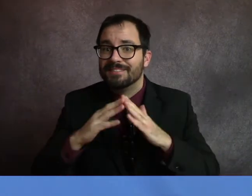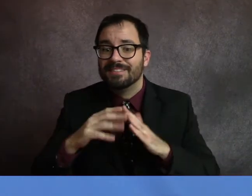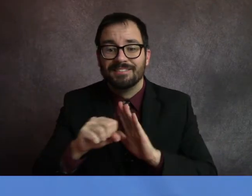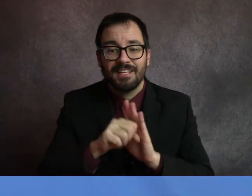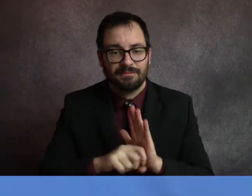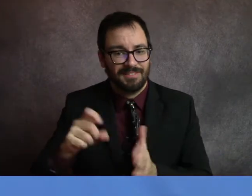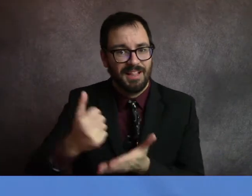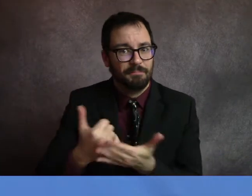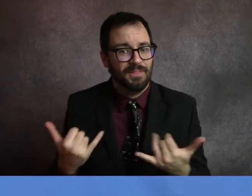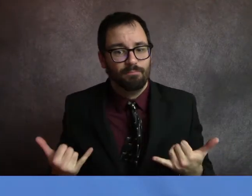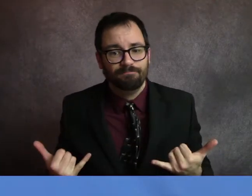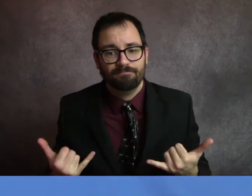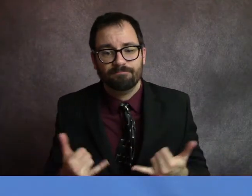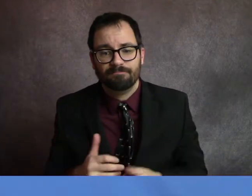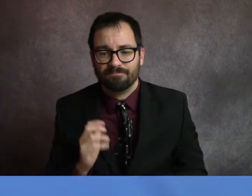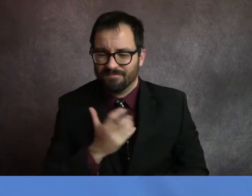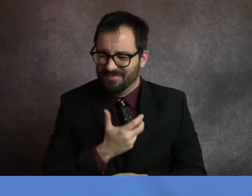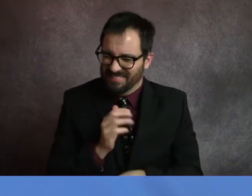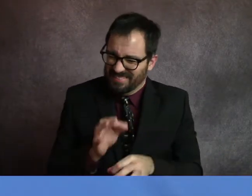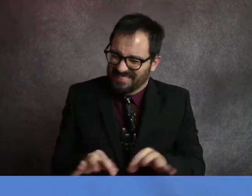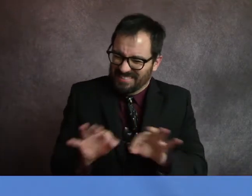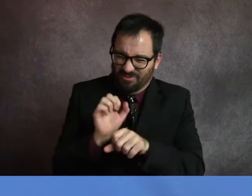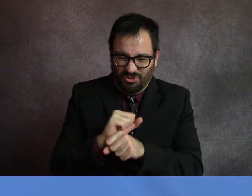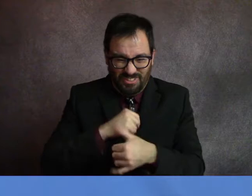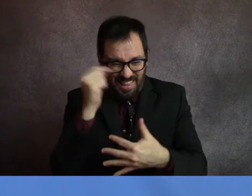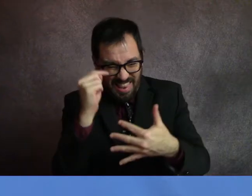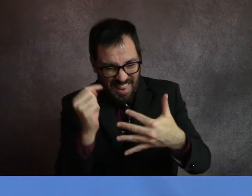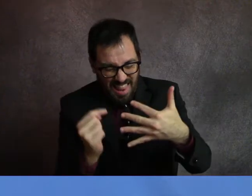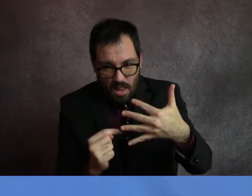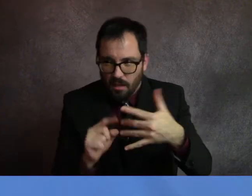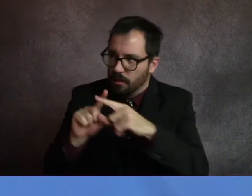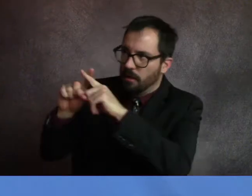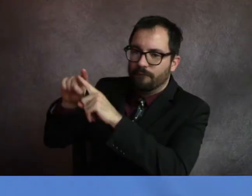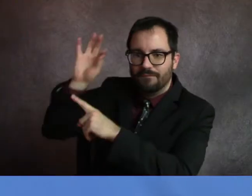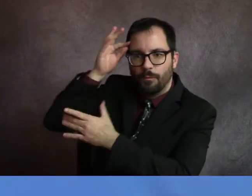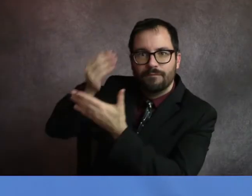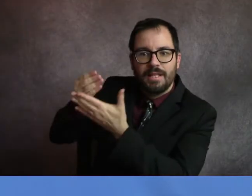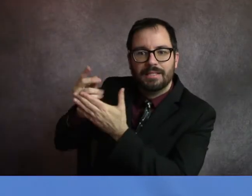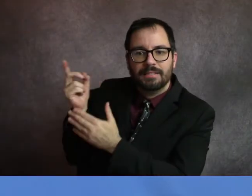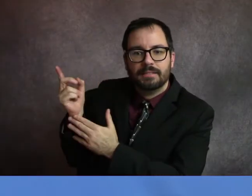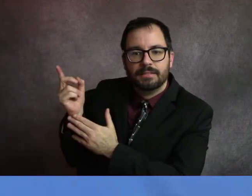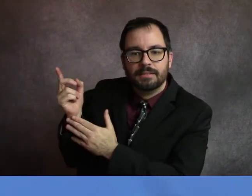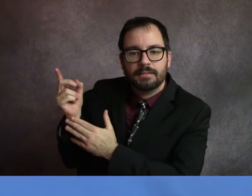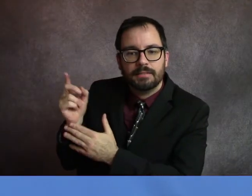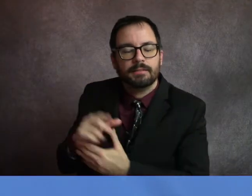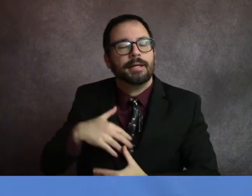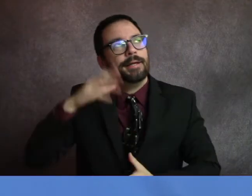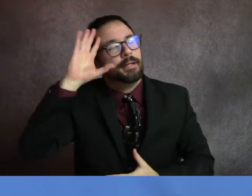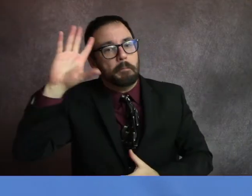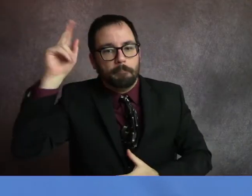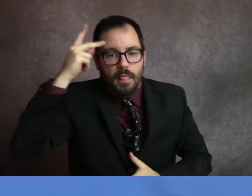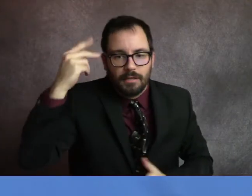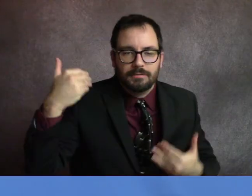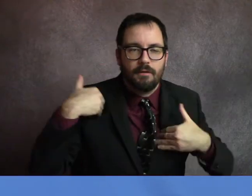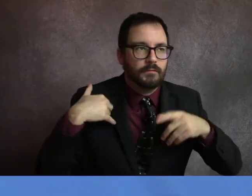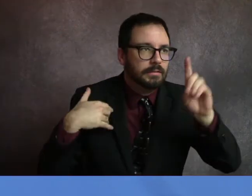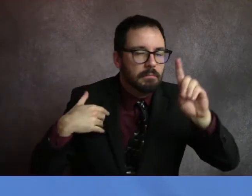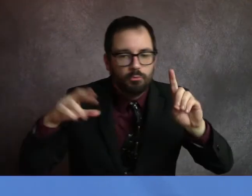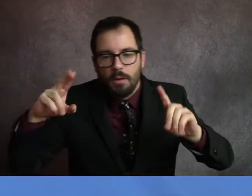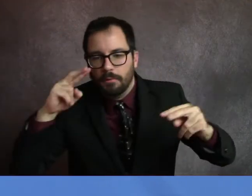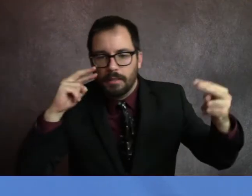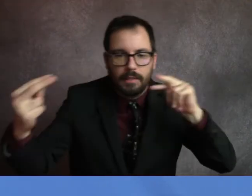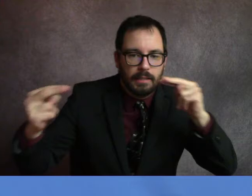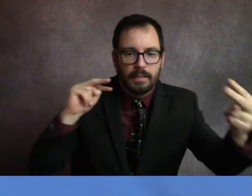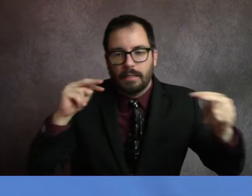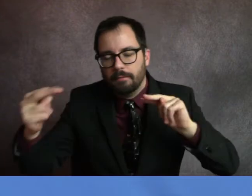funding. I know that there are differences in what parties want to prioritize, but something has to get done. It's time to put the